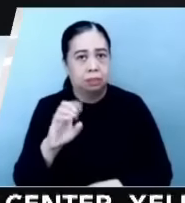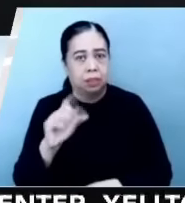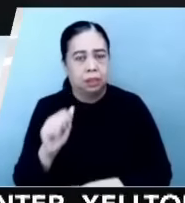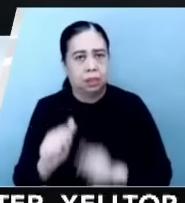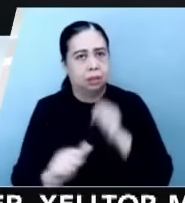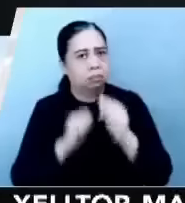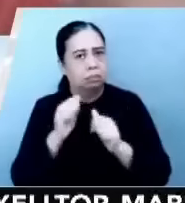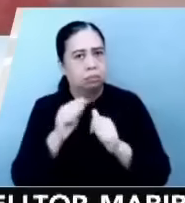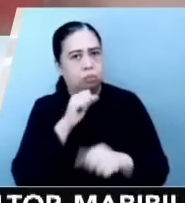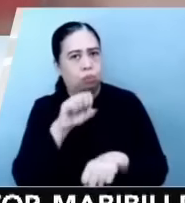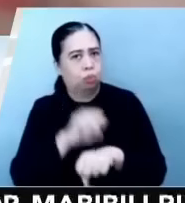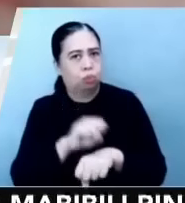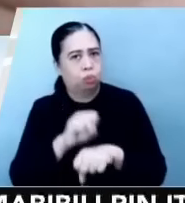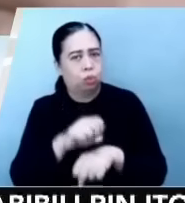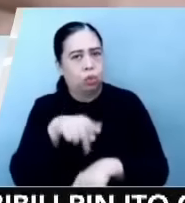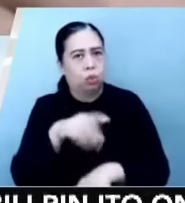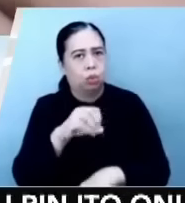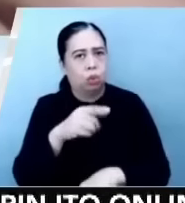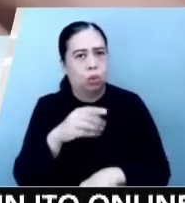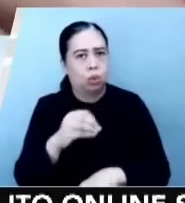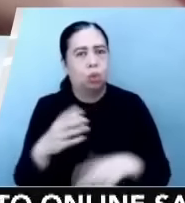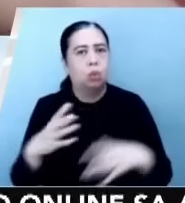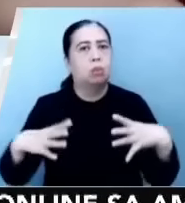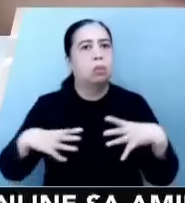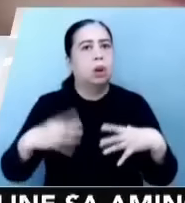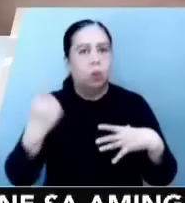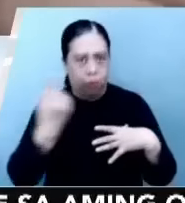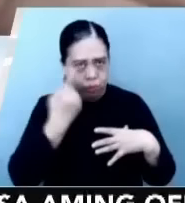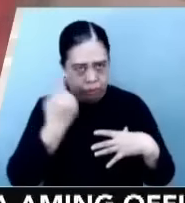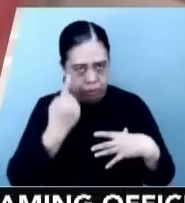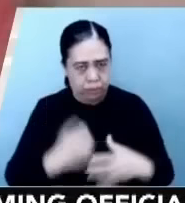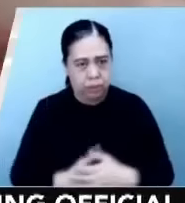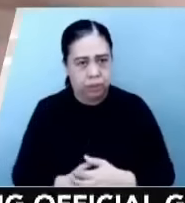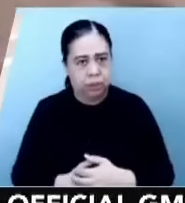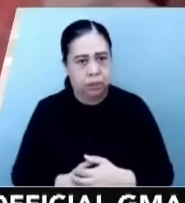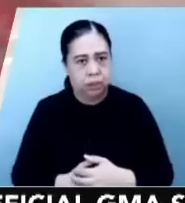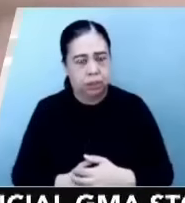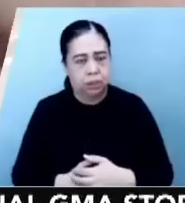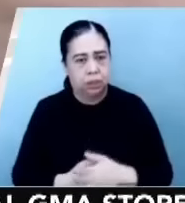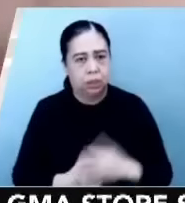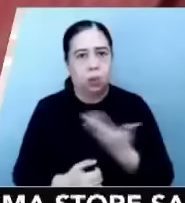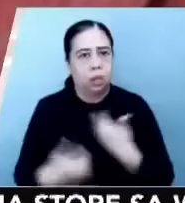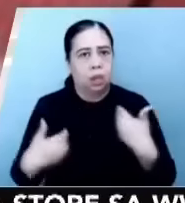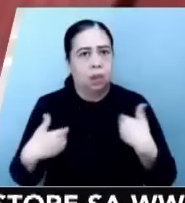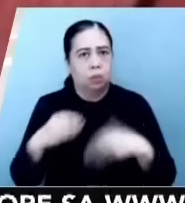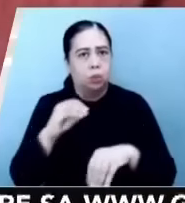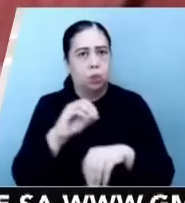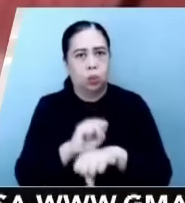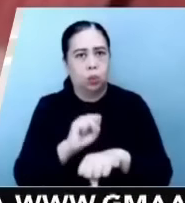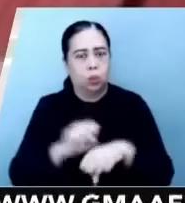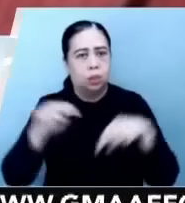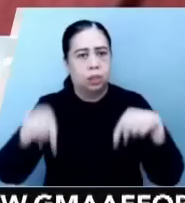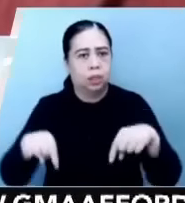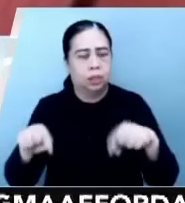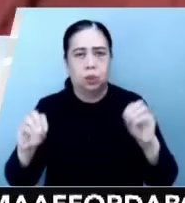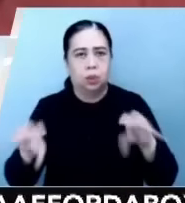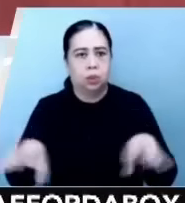nagtatrabaho sa Pogo at bakasyonista lang umano. We have no work in here. We don't work in